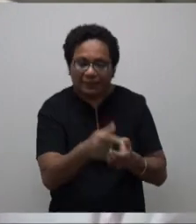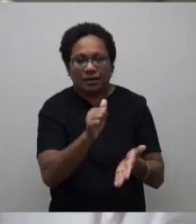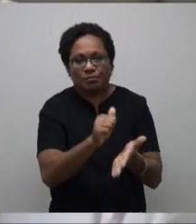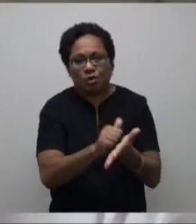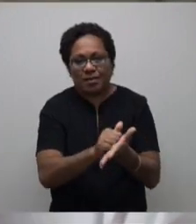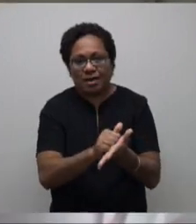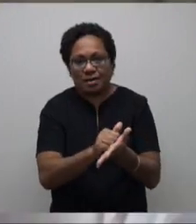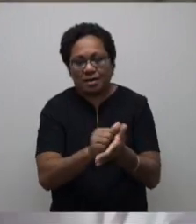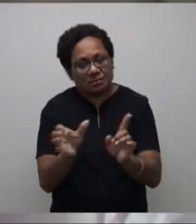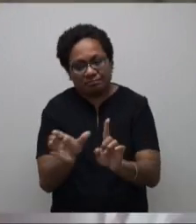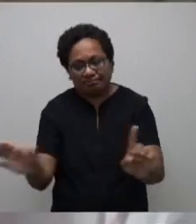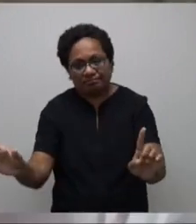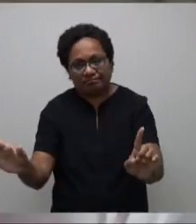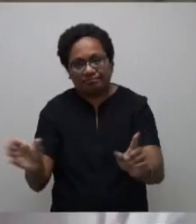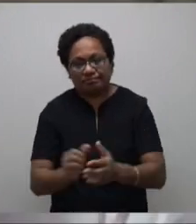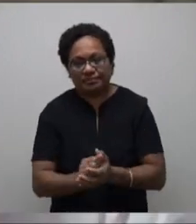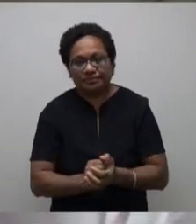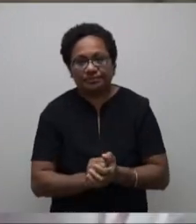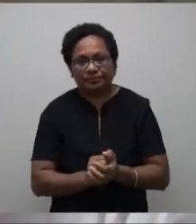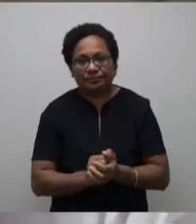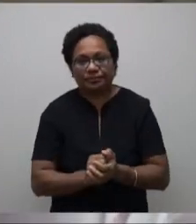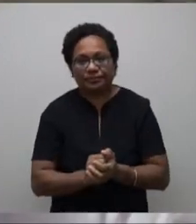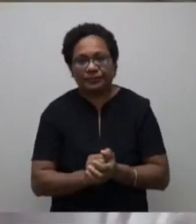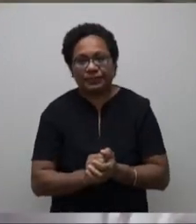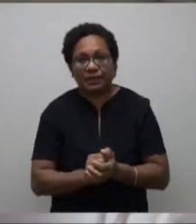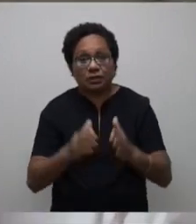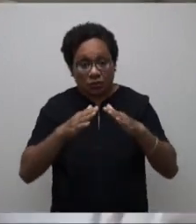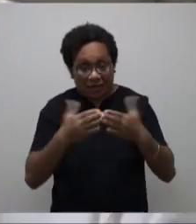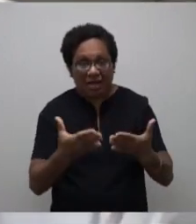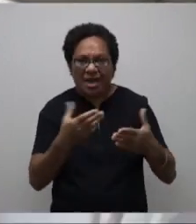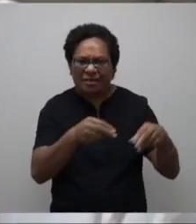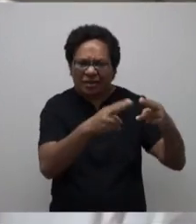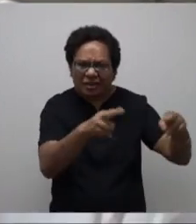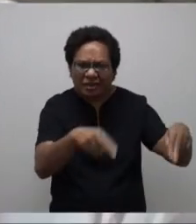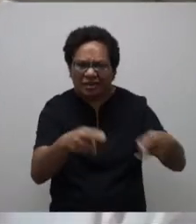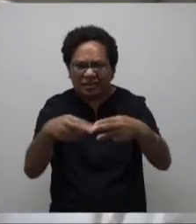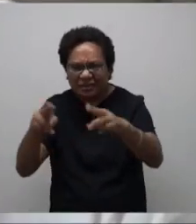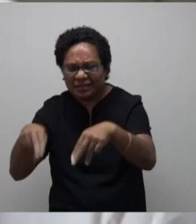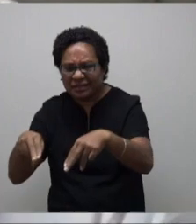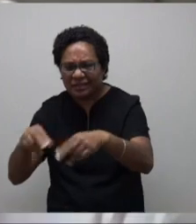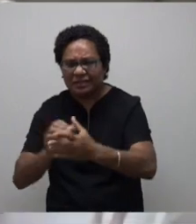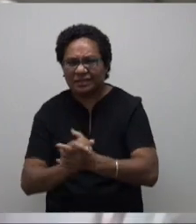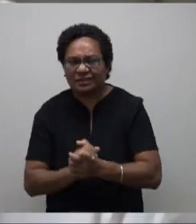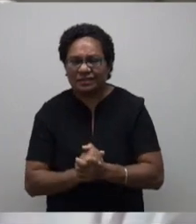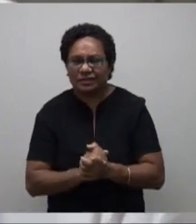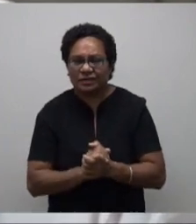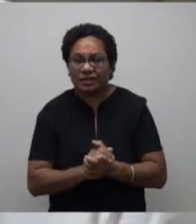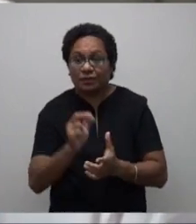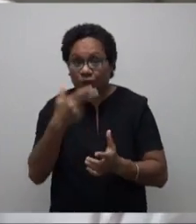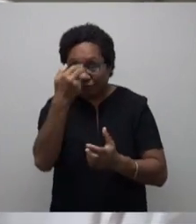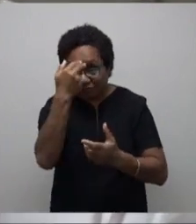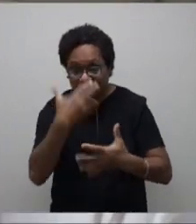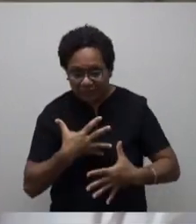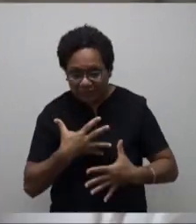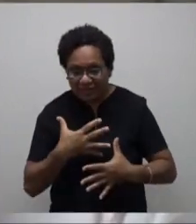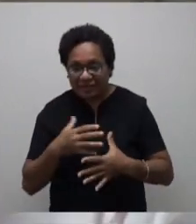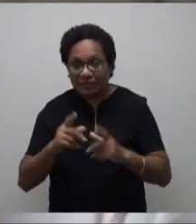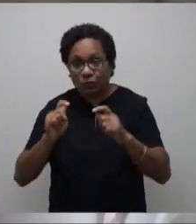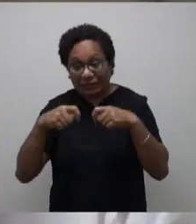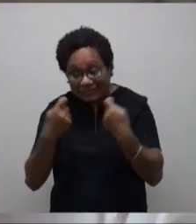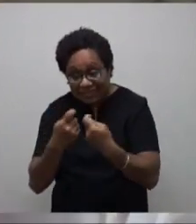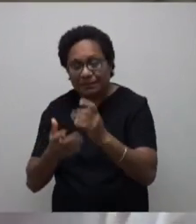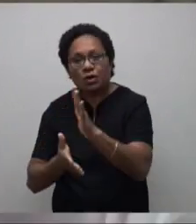be maintaining our stationary screening clinics and saving our mobile teams to do contact tracing, screen in areas of